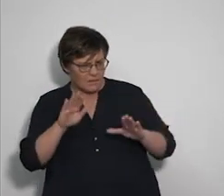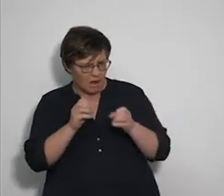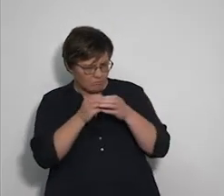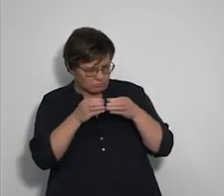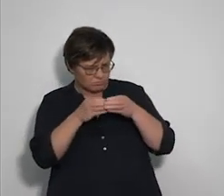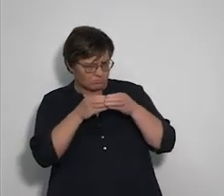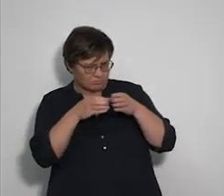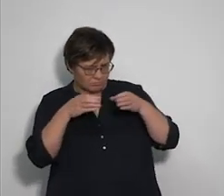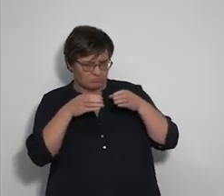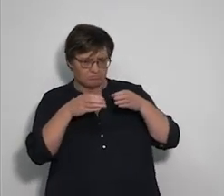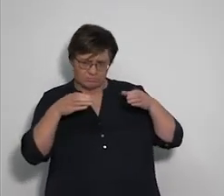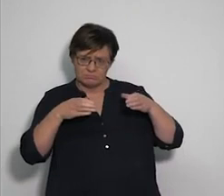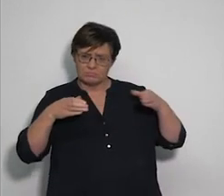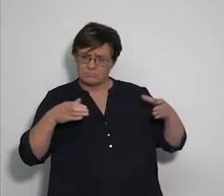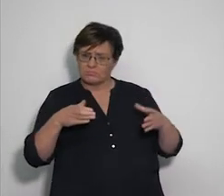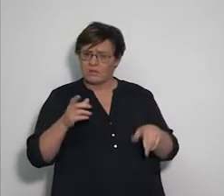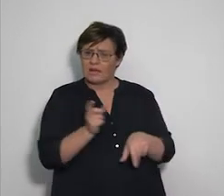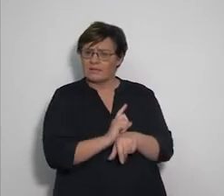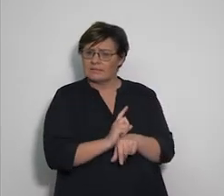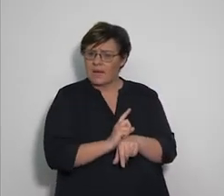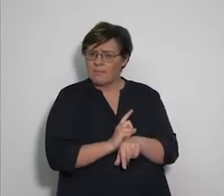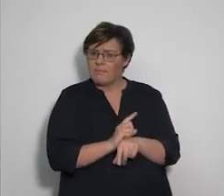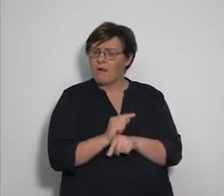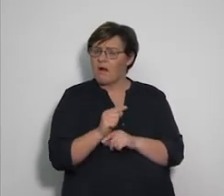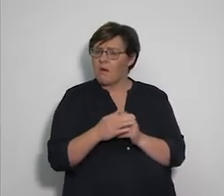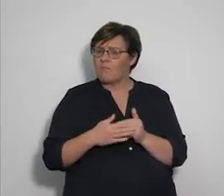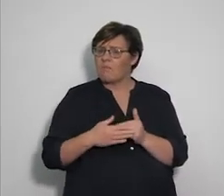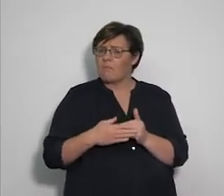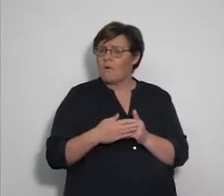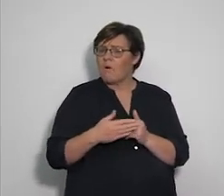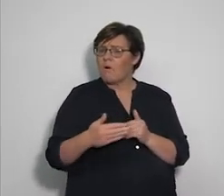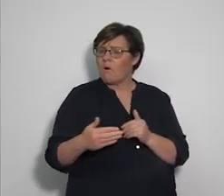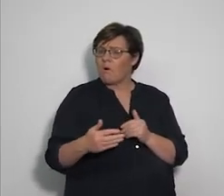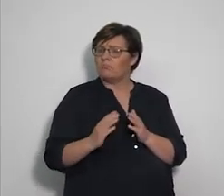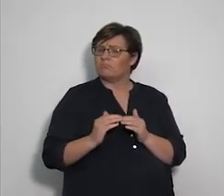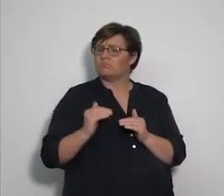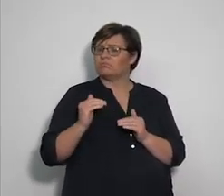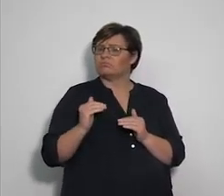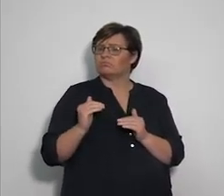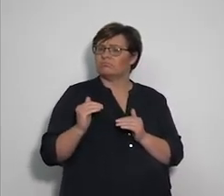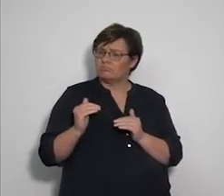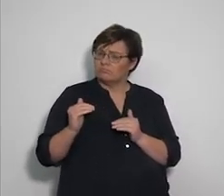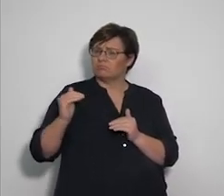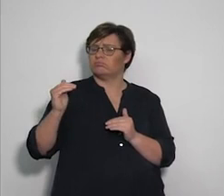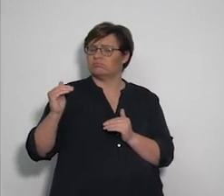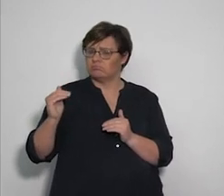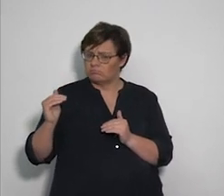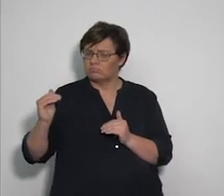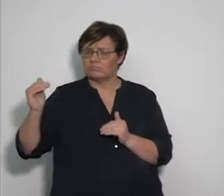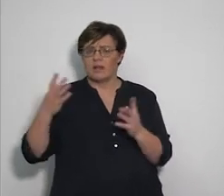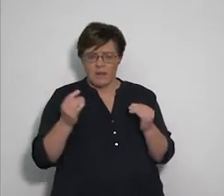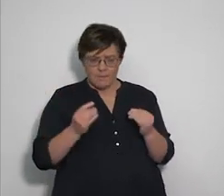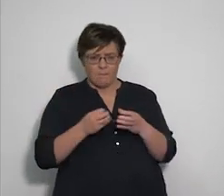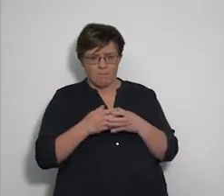see a pattern developing. As time goes on or increases, so